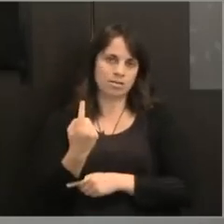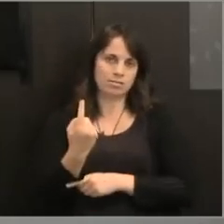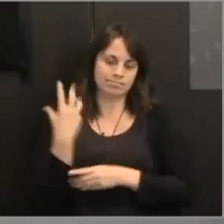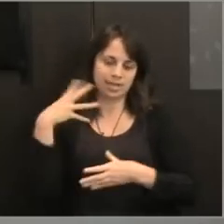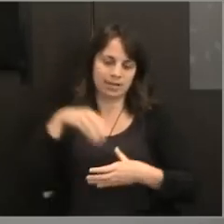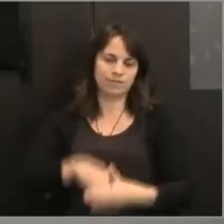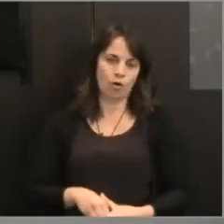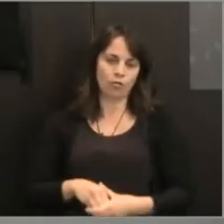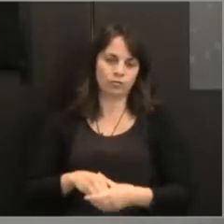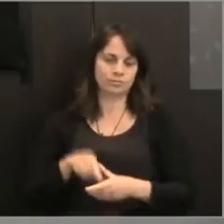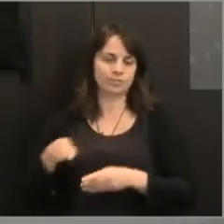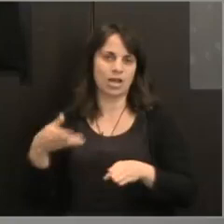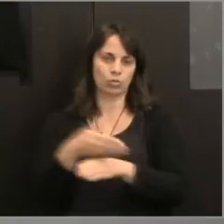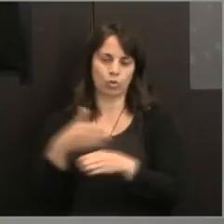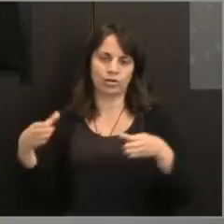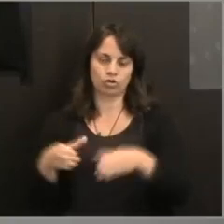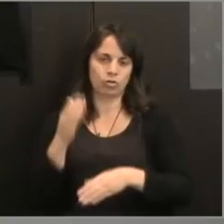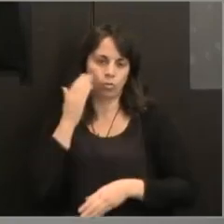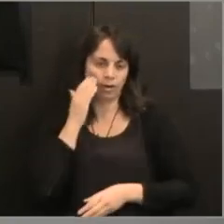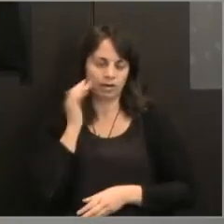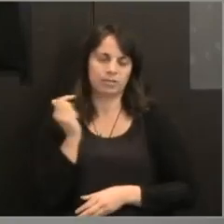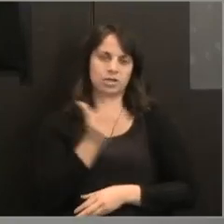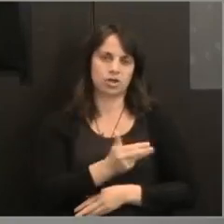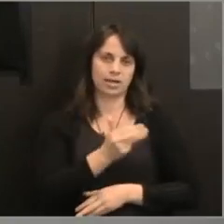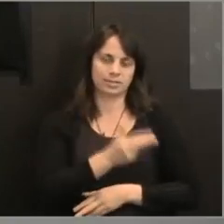of the working group in 1988.